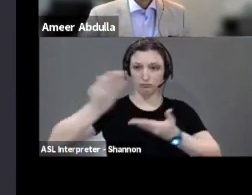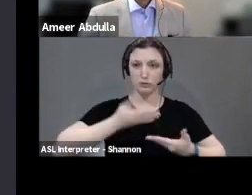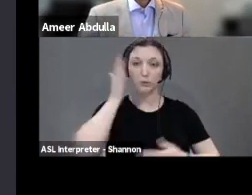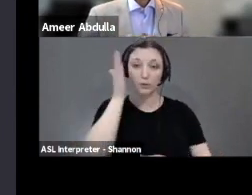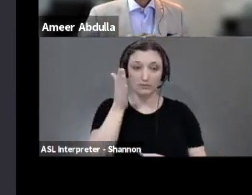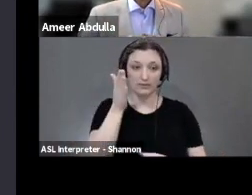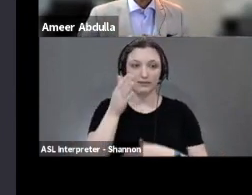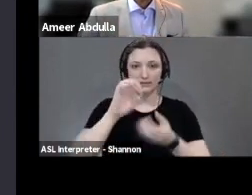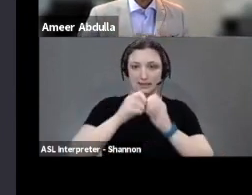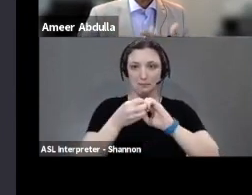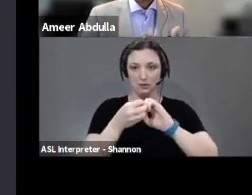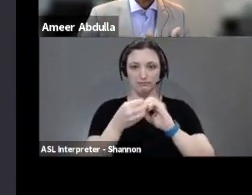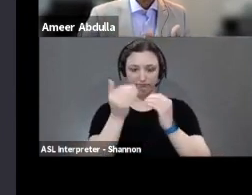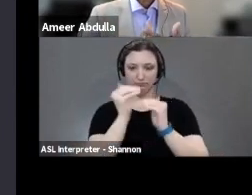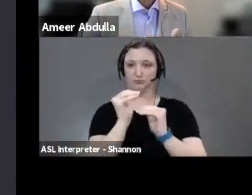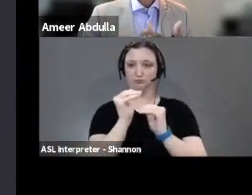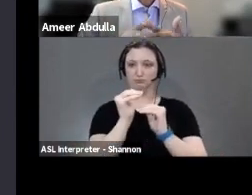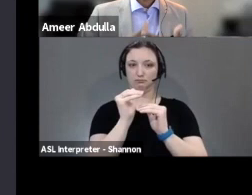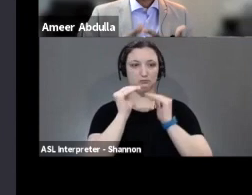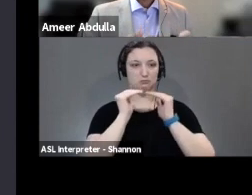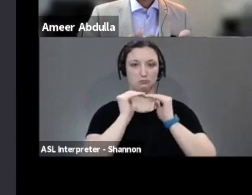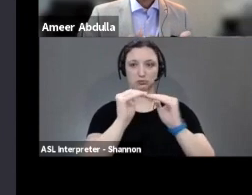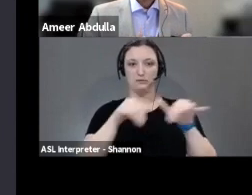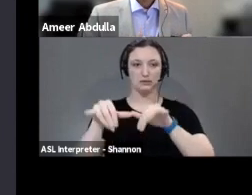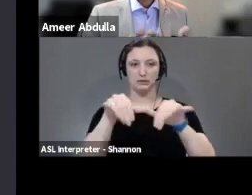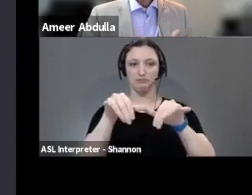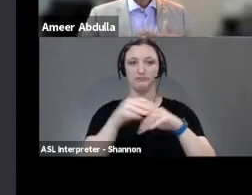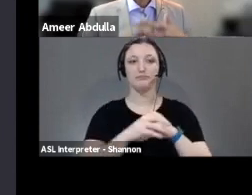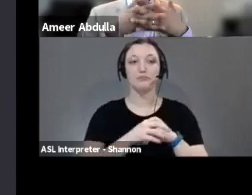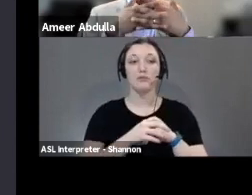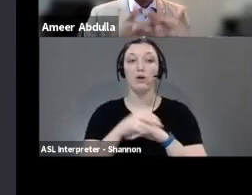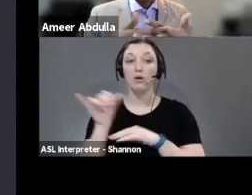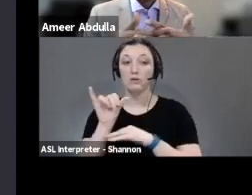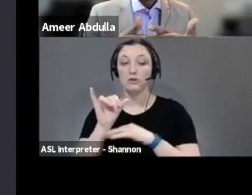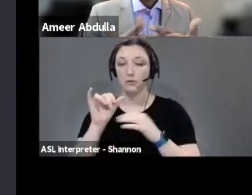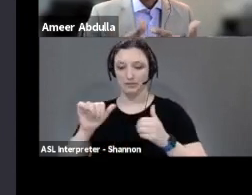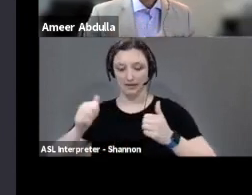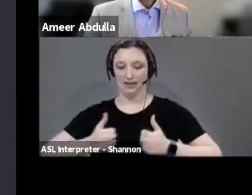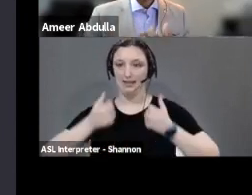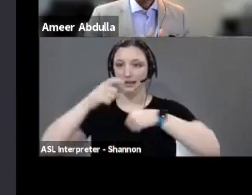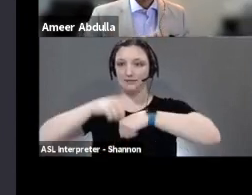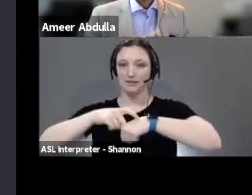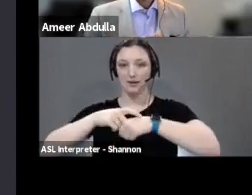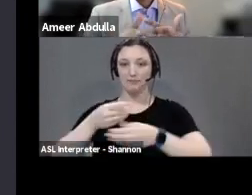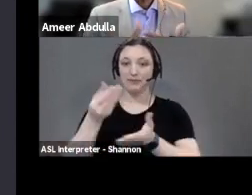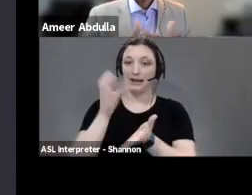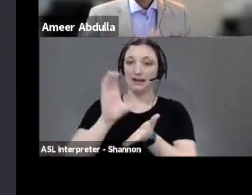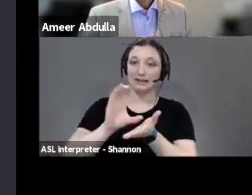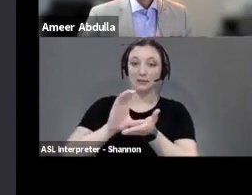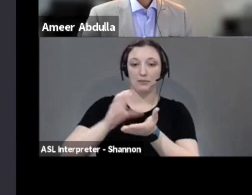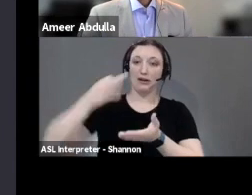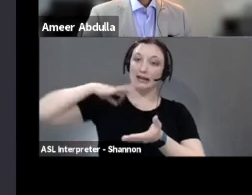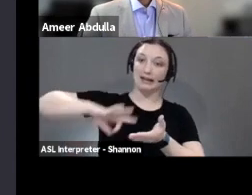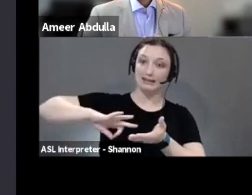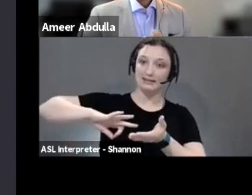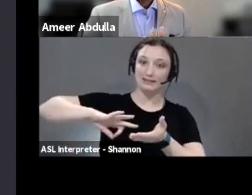that. There's also a lifetime capital gains exemption. So again, if you sell some of your shares, all of your